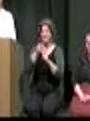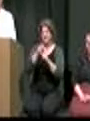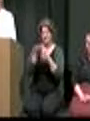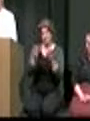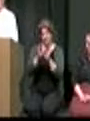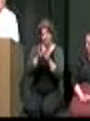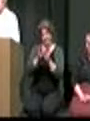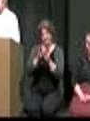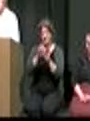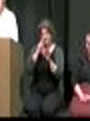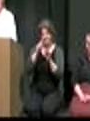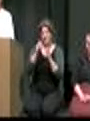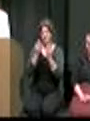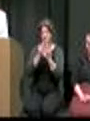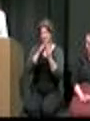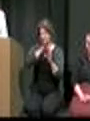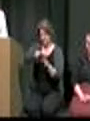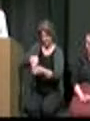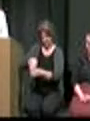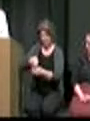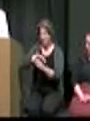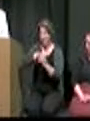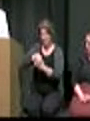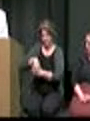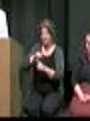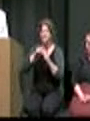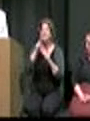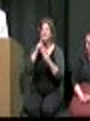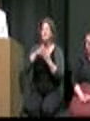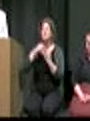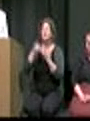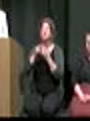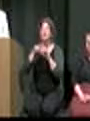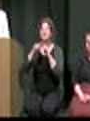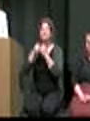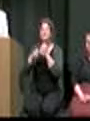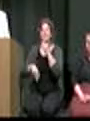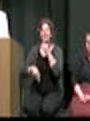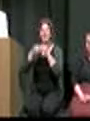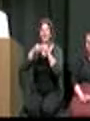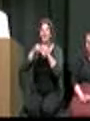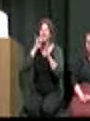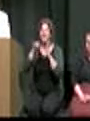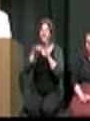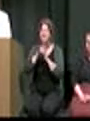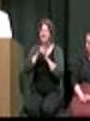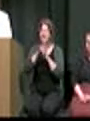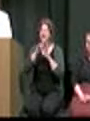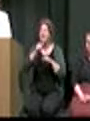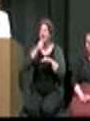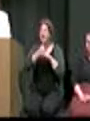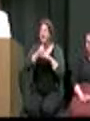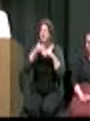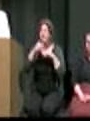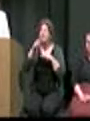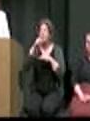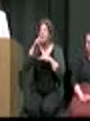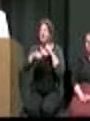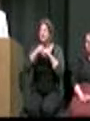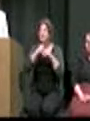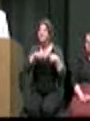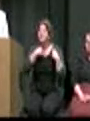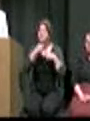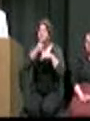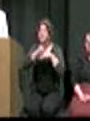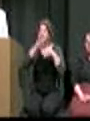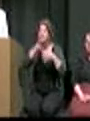project to be removed, the project team also identified that this dam has been here over 100 years and there's a